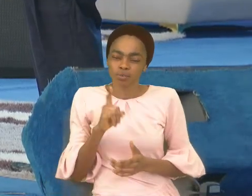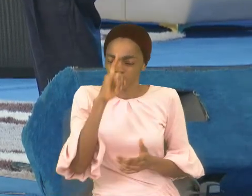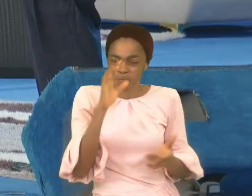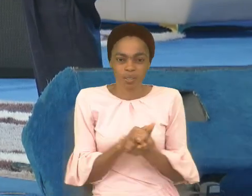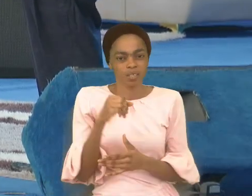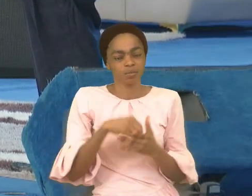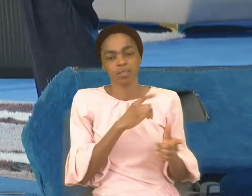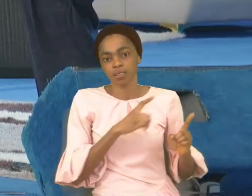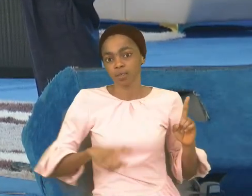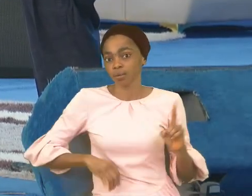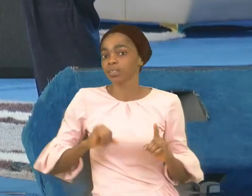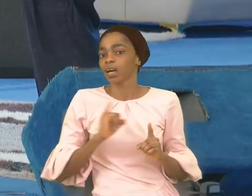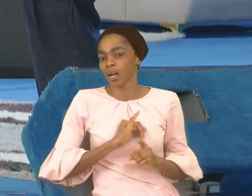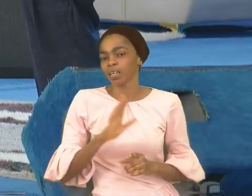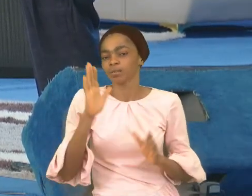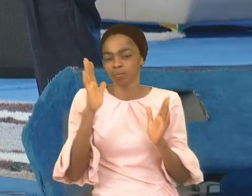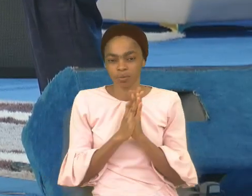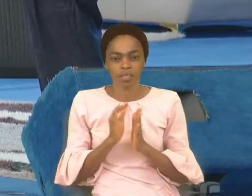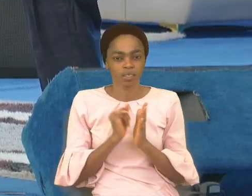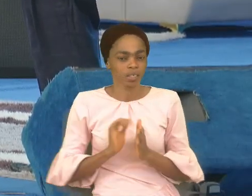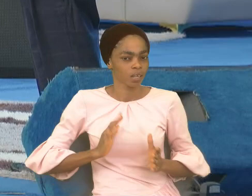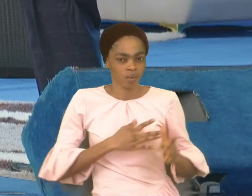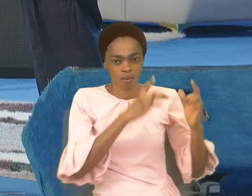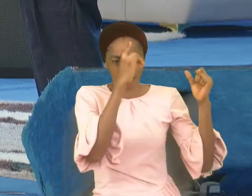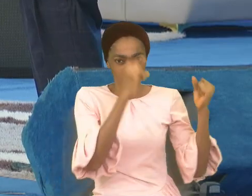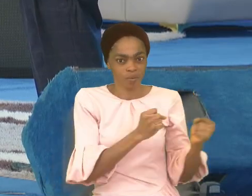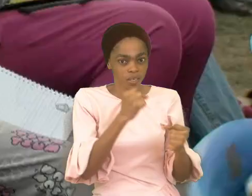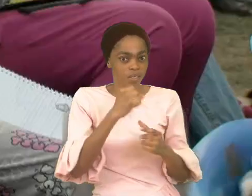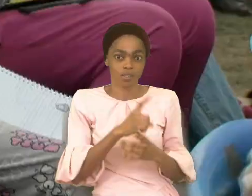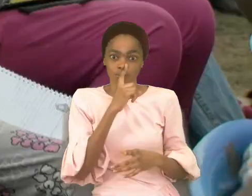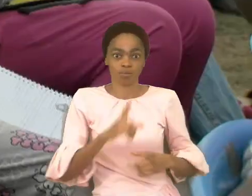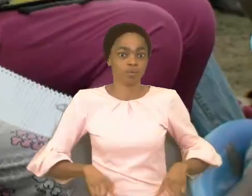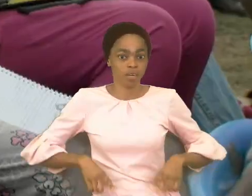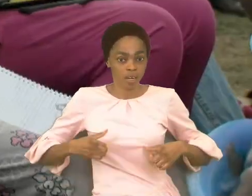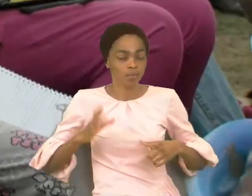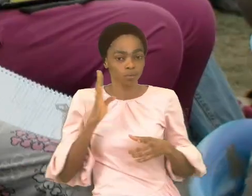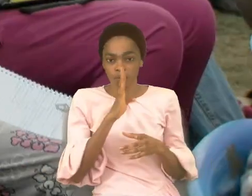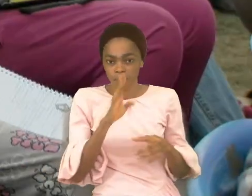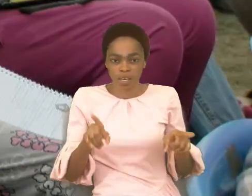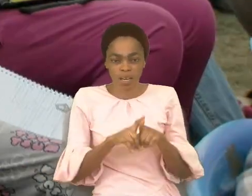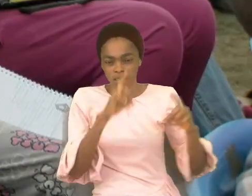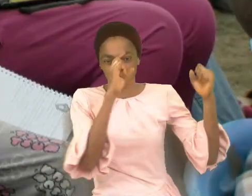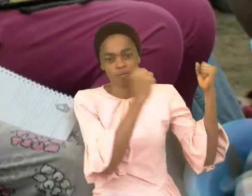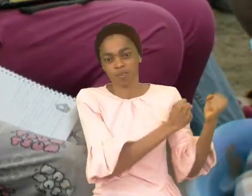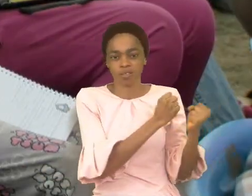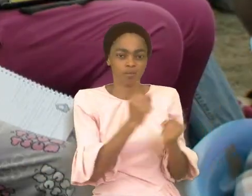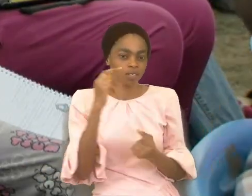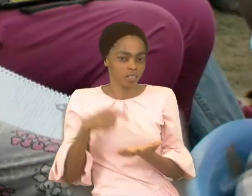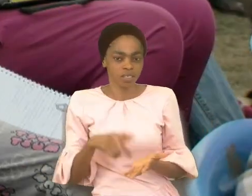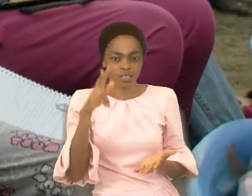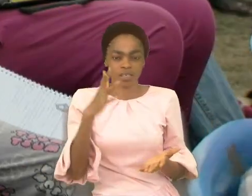of Shadrach, Meshach, and Abednego in Jesus' name. Somebody there will